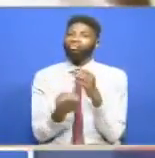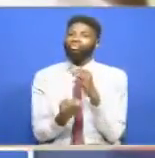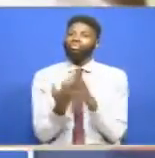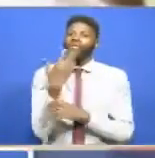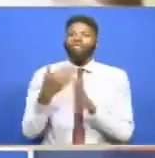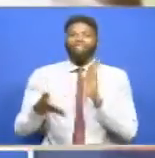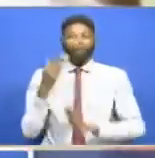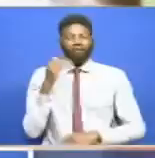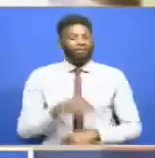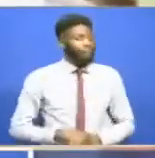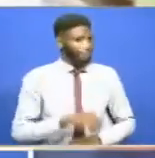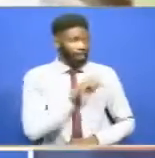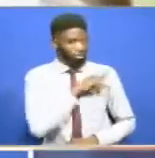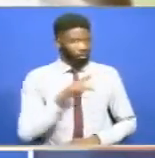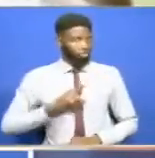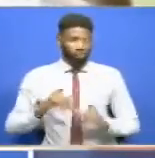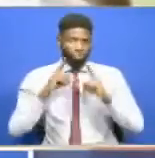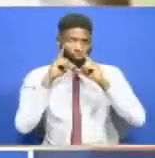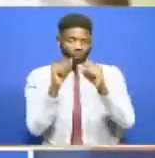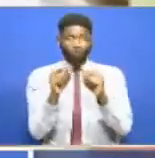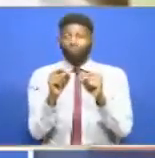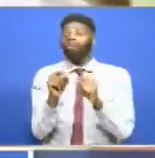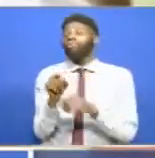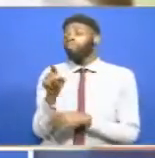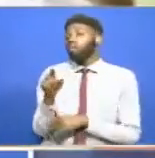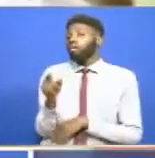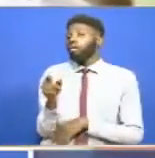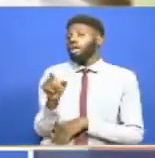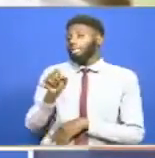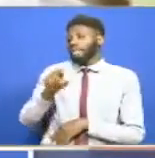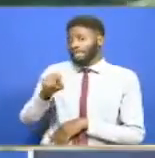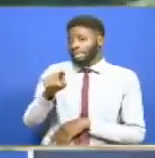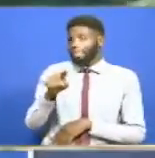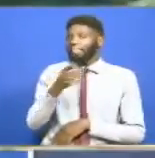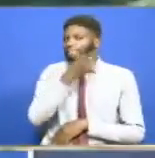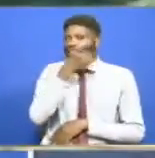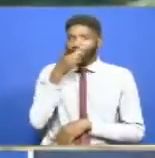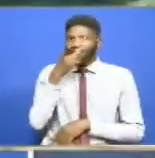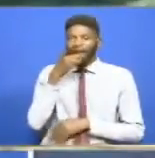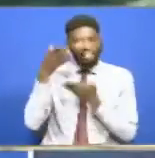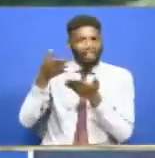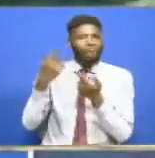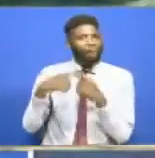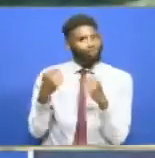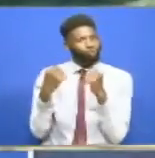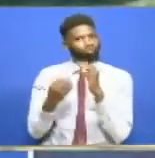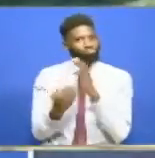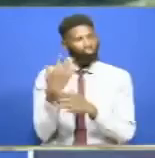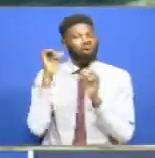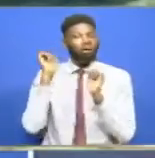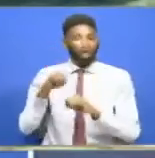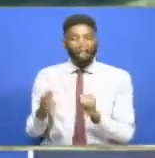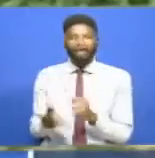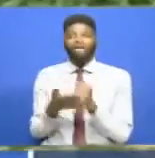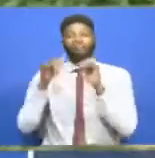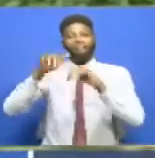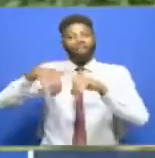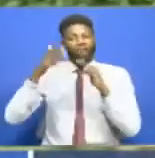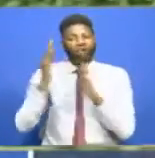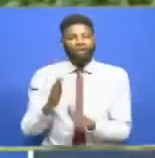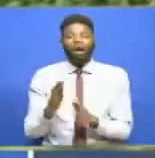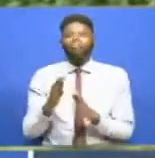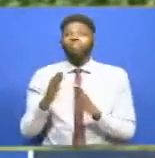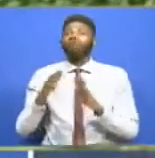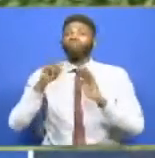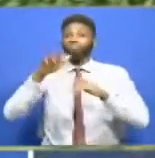King said the hybrid and drought resistant seeds will enable farmers to increase their productivity. He said